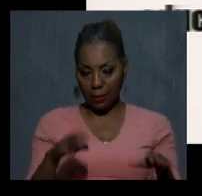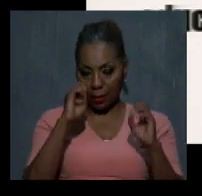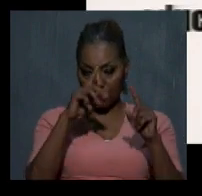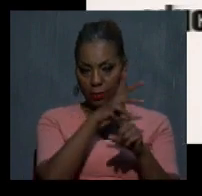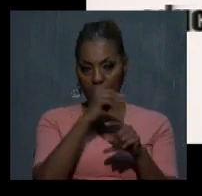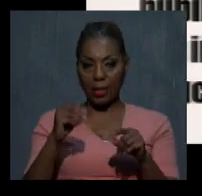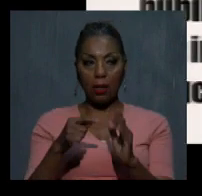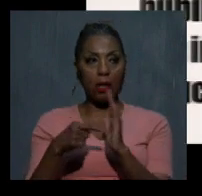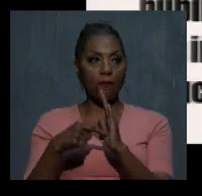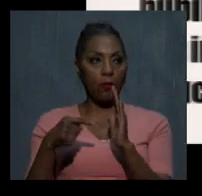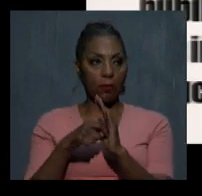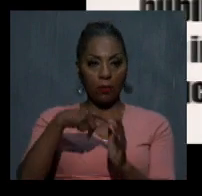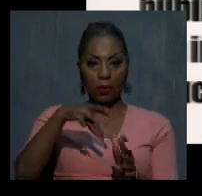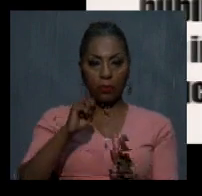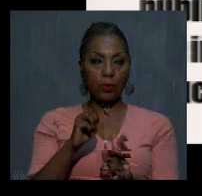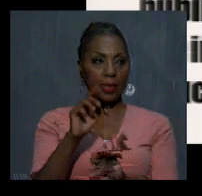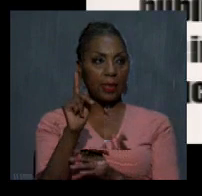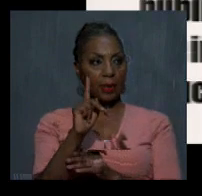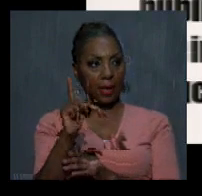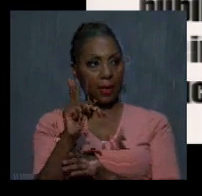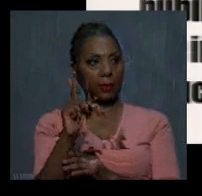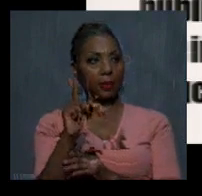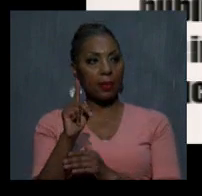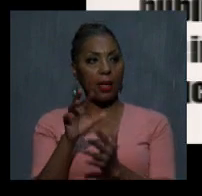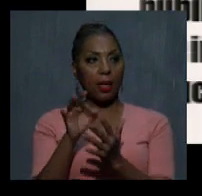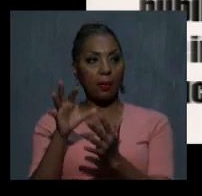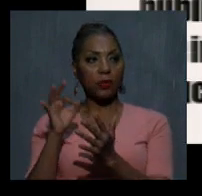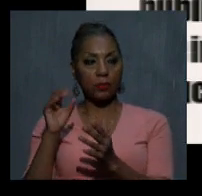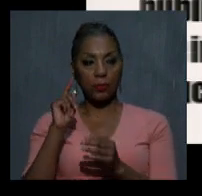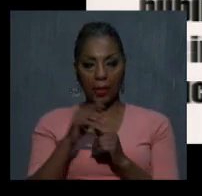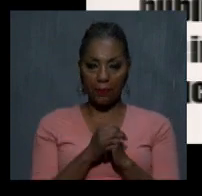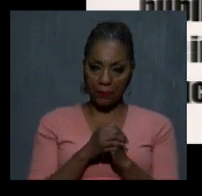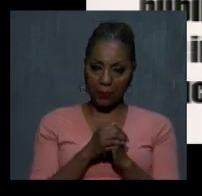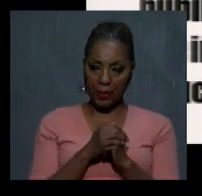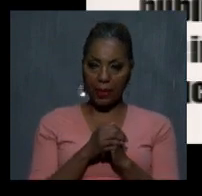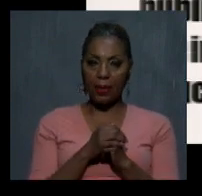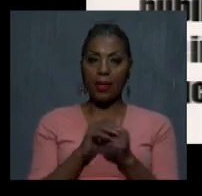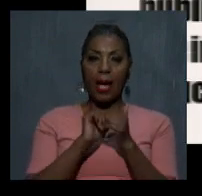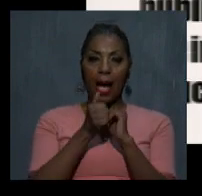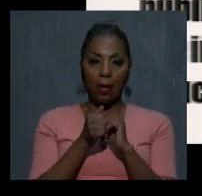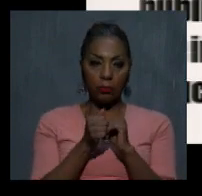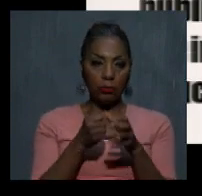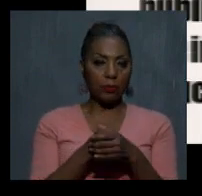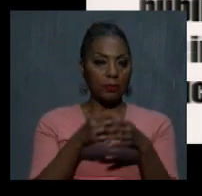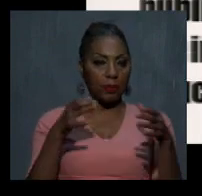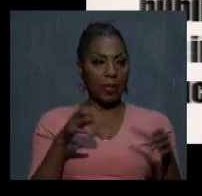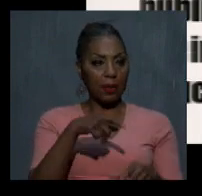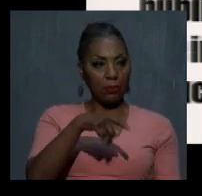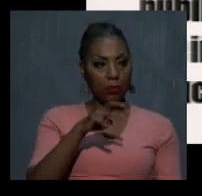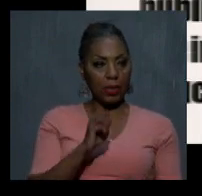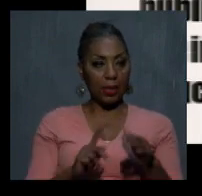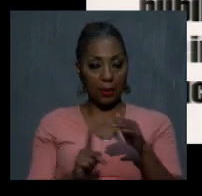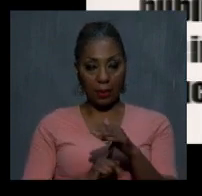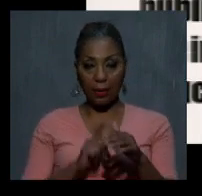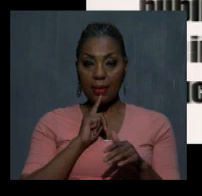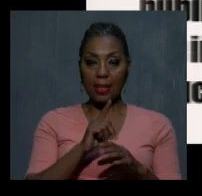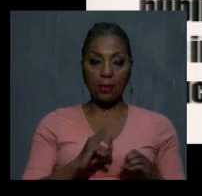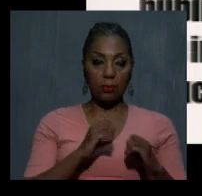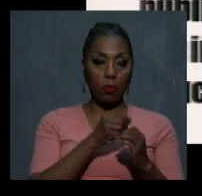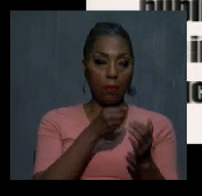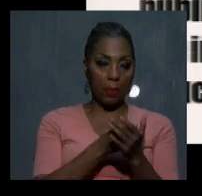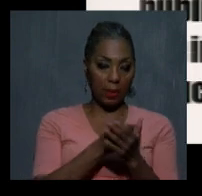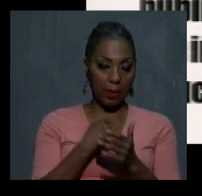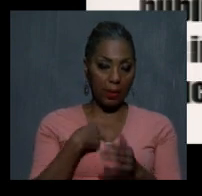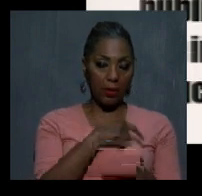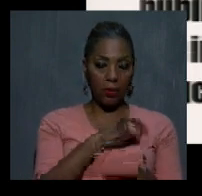options. And the best solution to expand pre-K is, you know, it says just more money. And